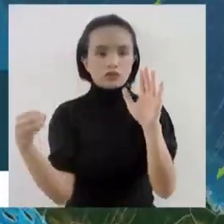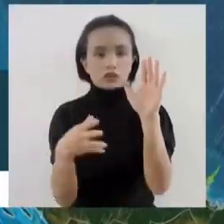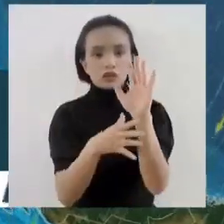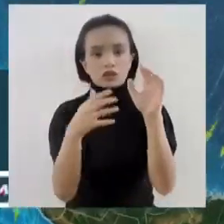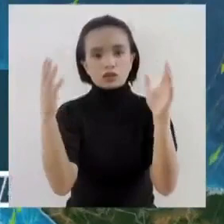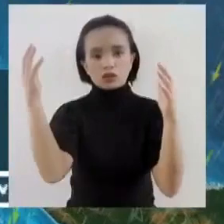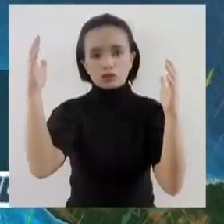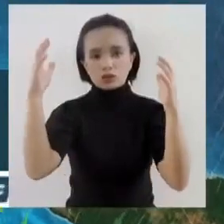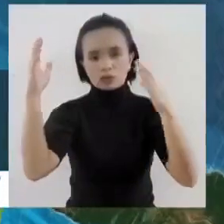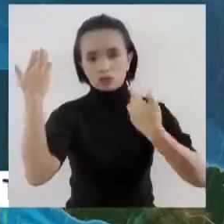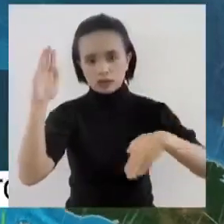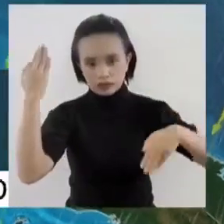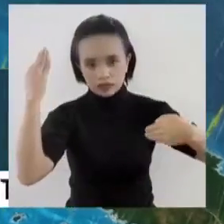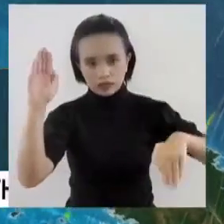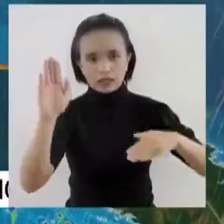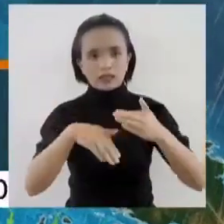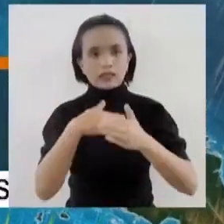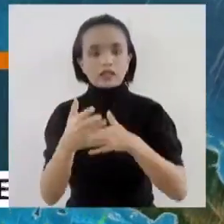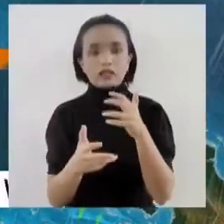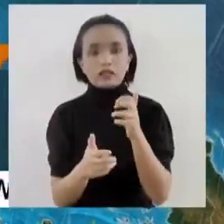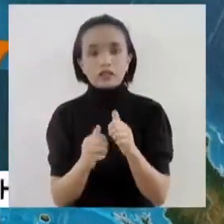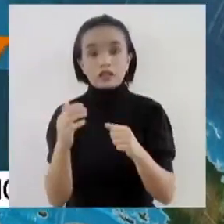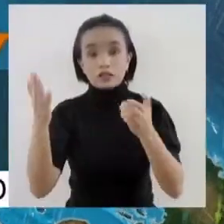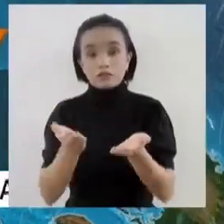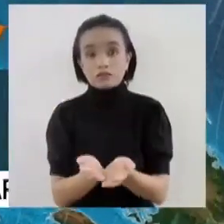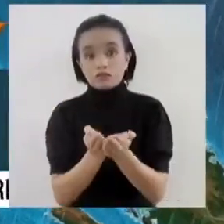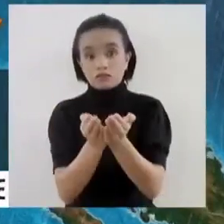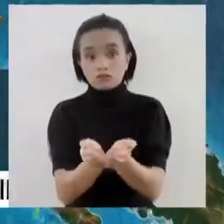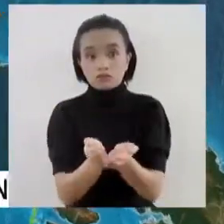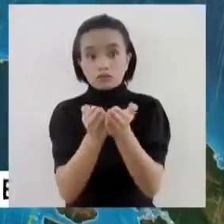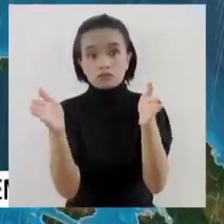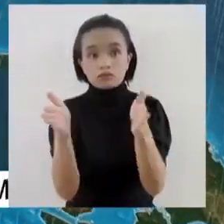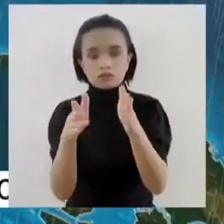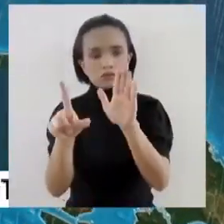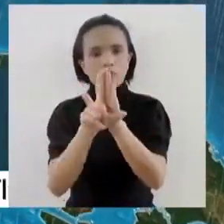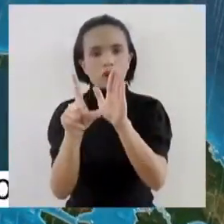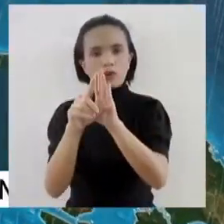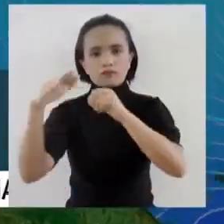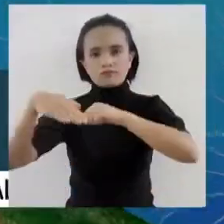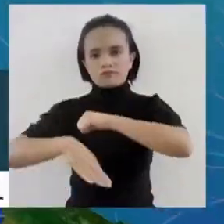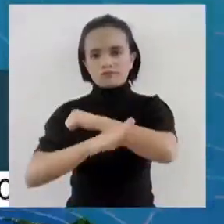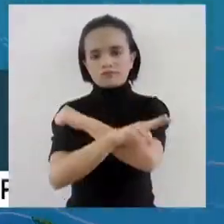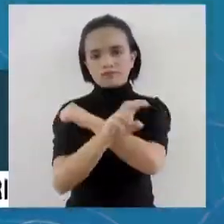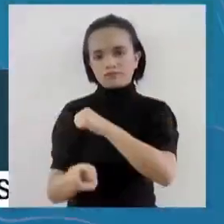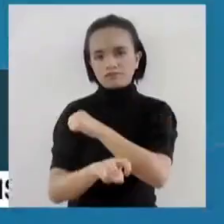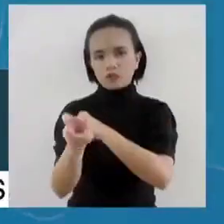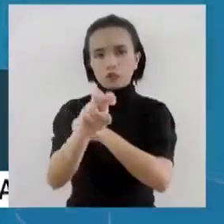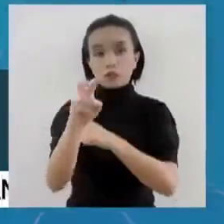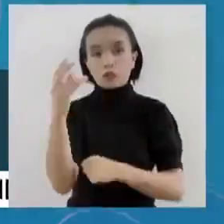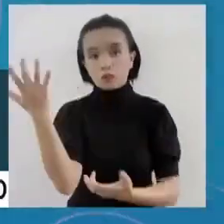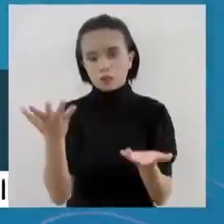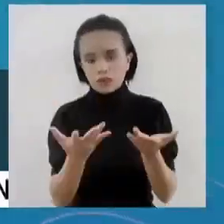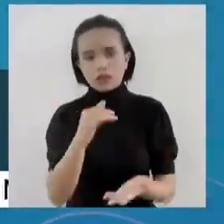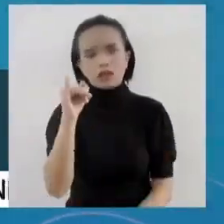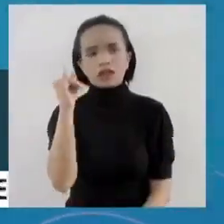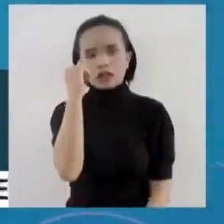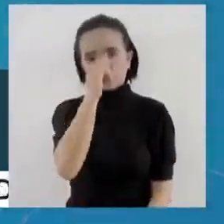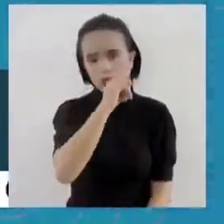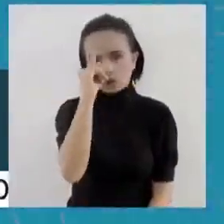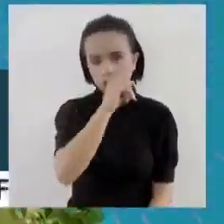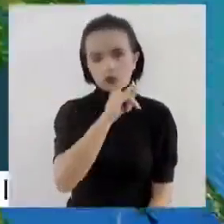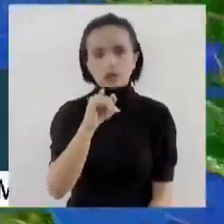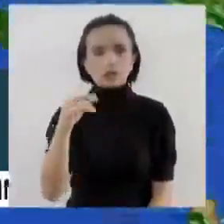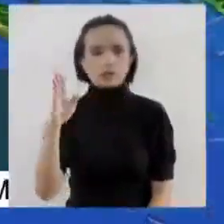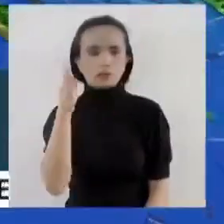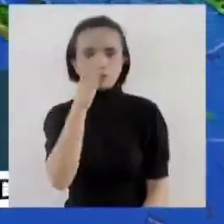Amihan, small sea craft are not allowed to travel over the seaboards of Ilocos Region, Cagayan Valley, Aurora, Northern Quezon, Bicol Region, and